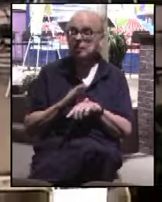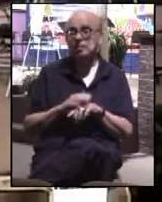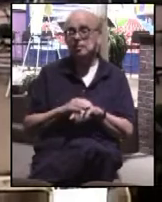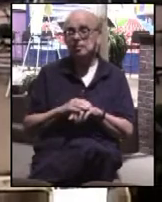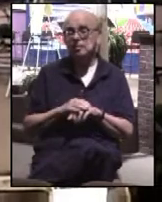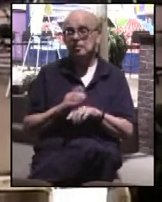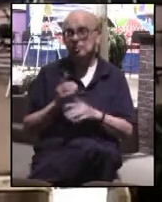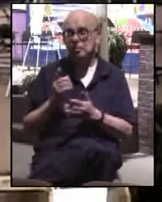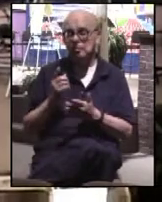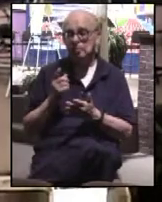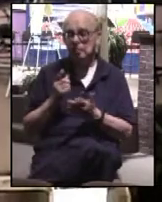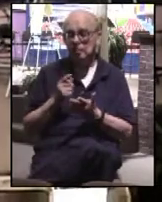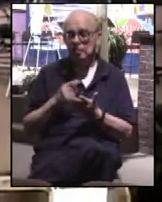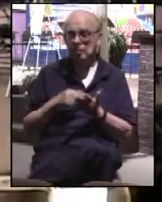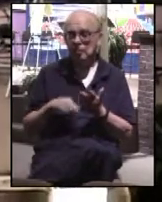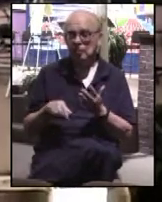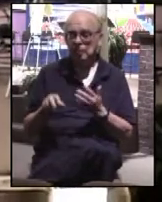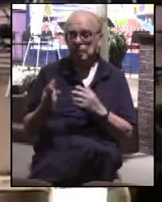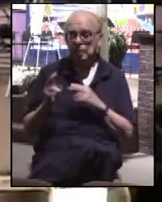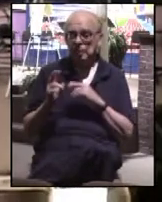what would the reviews